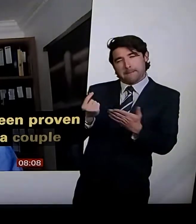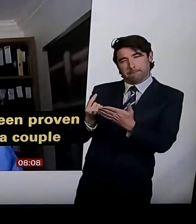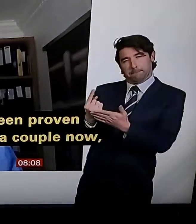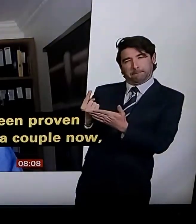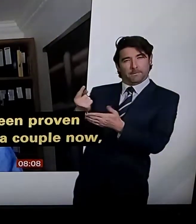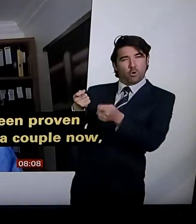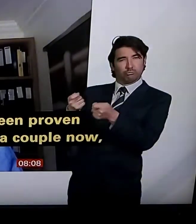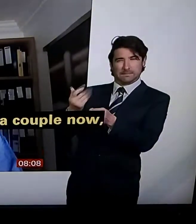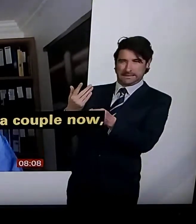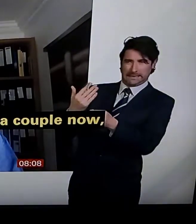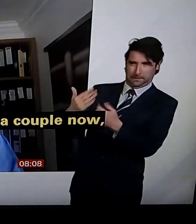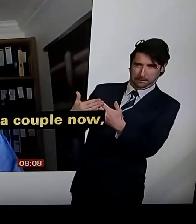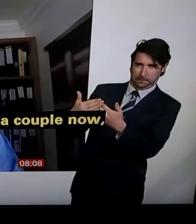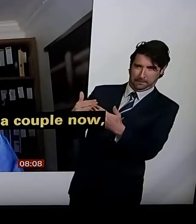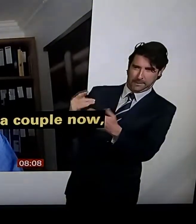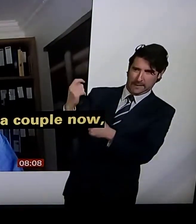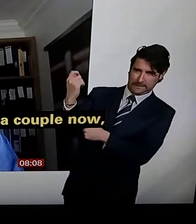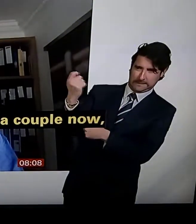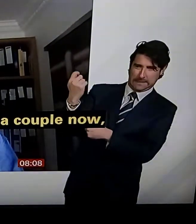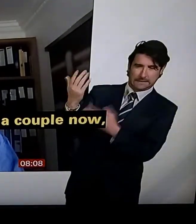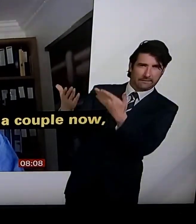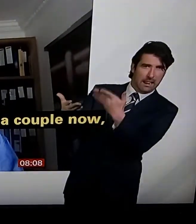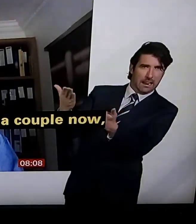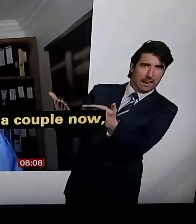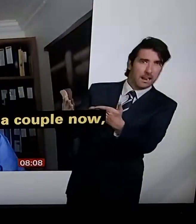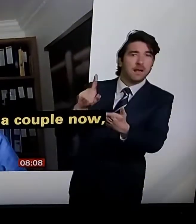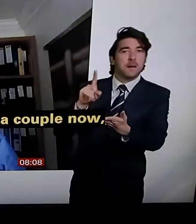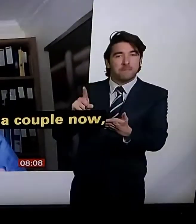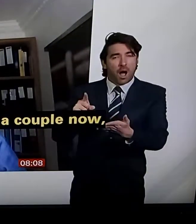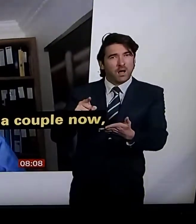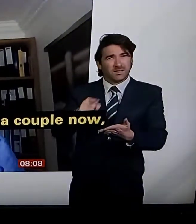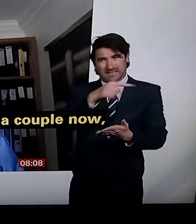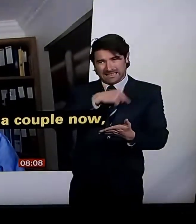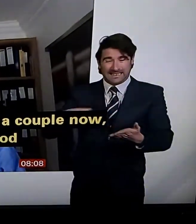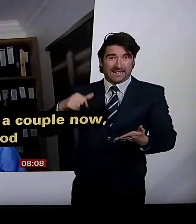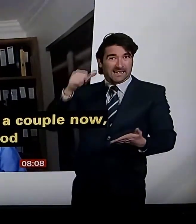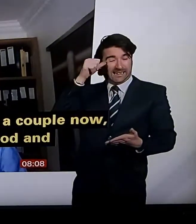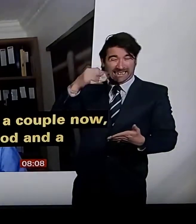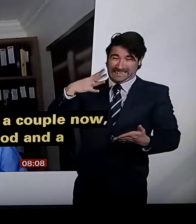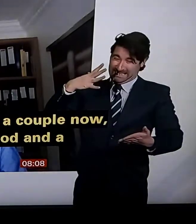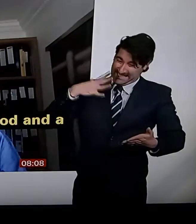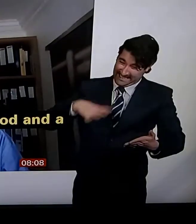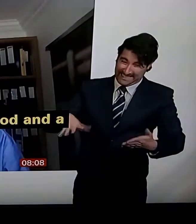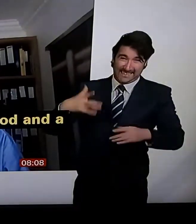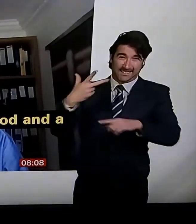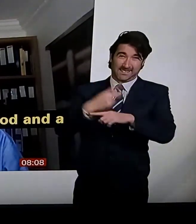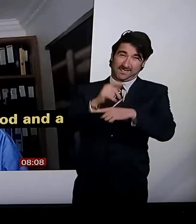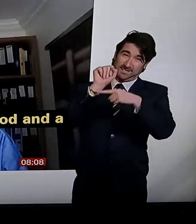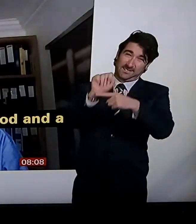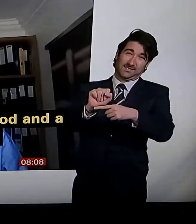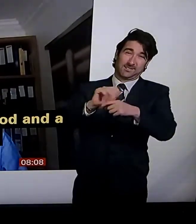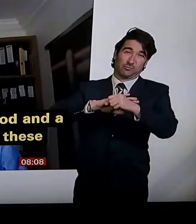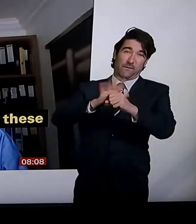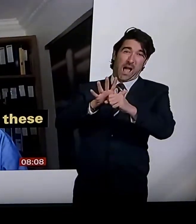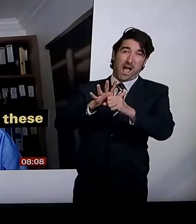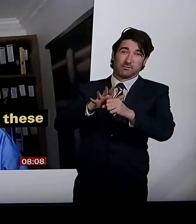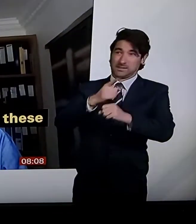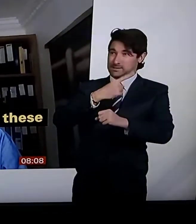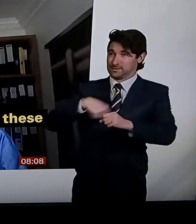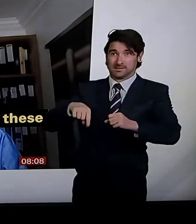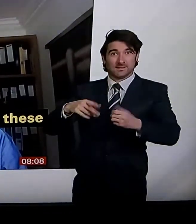good parts of Wales, spreading into the Midland, parts of Lincolnshire too. To the southeast of that, with some sunshine, this will hit 24, 25